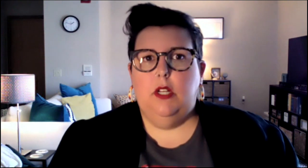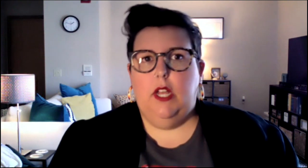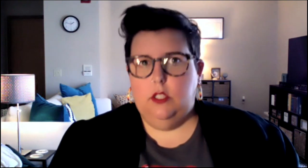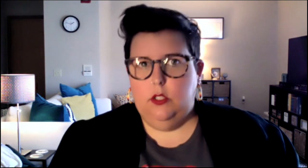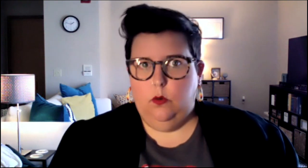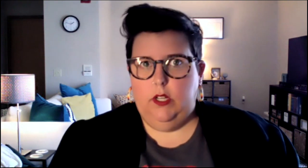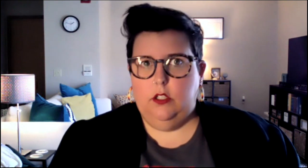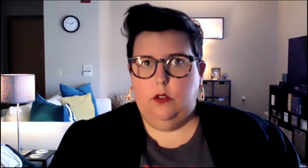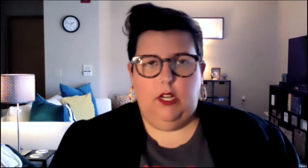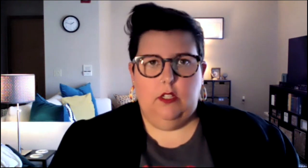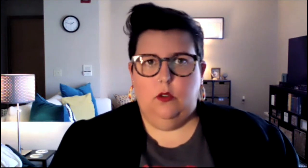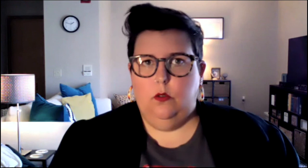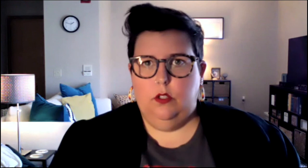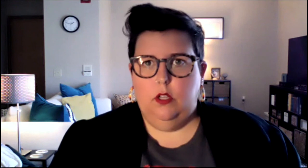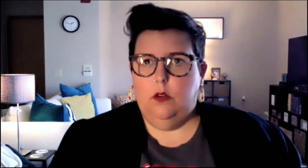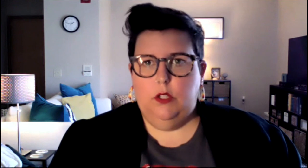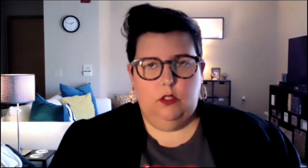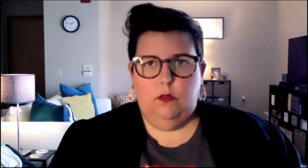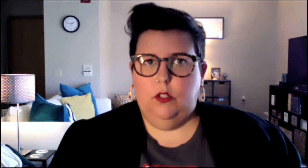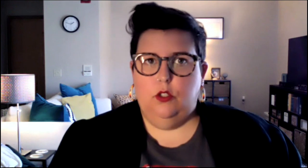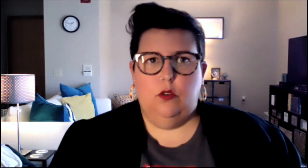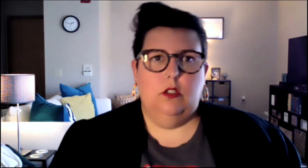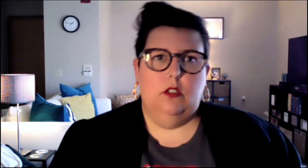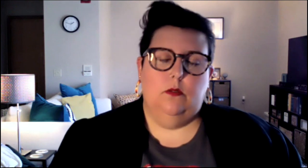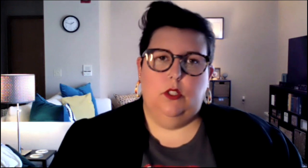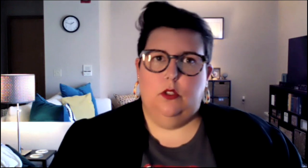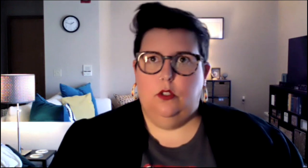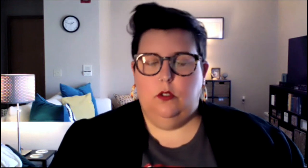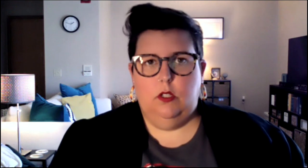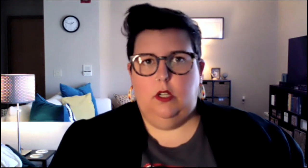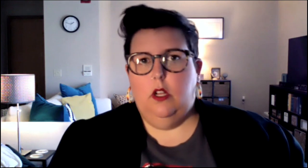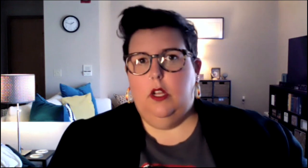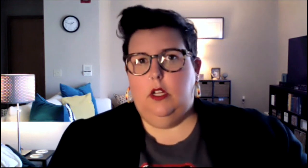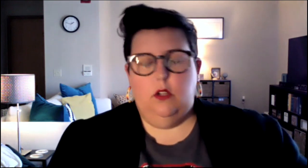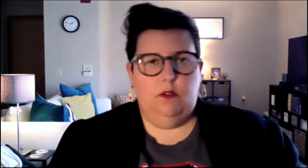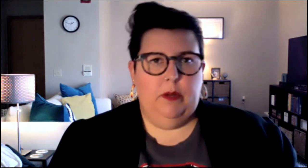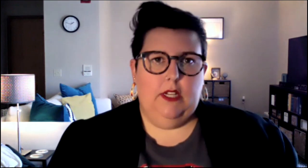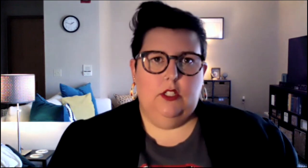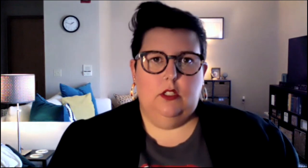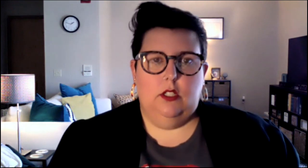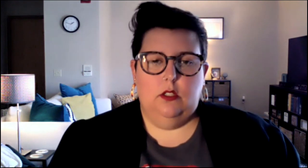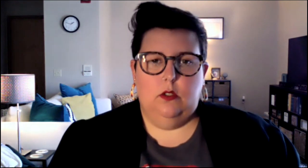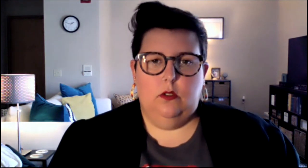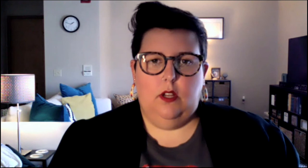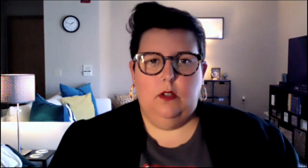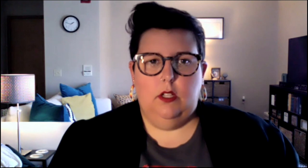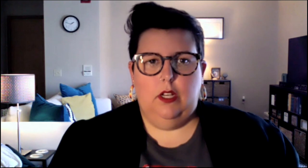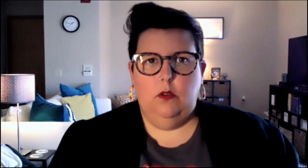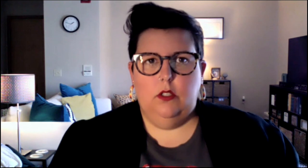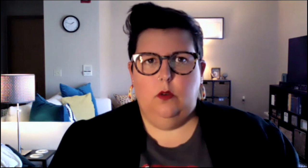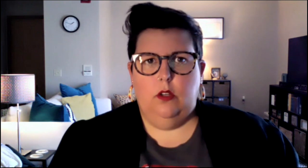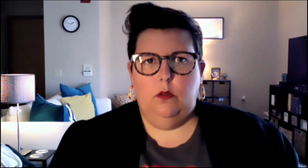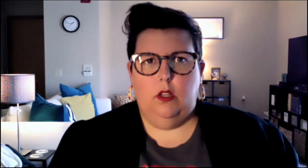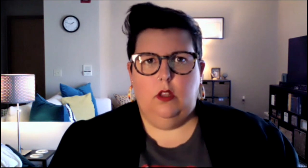community has their own history, has their own reasons for distrust of researchers and, you know, government agencies. So definitely